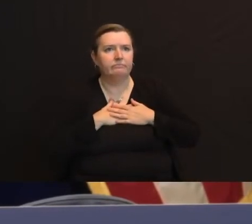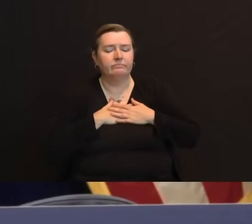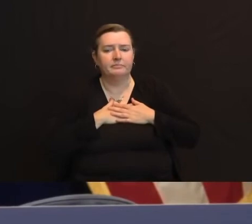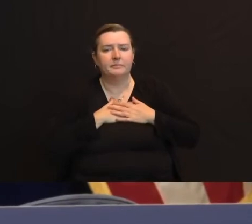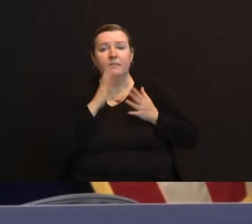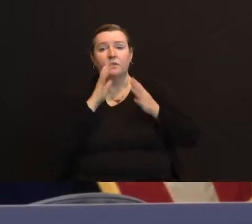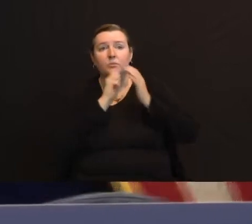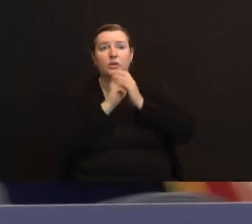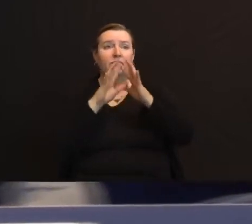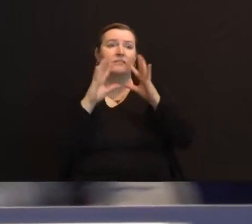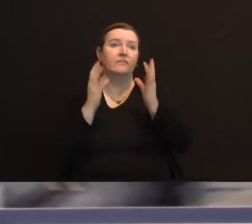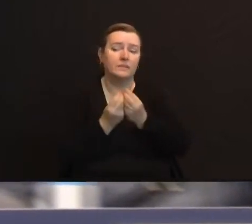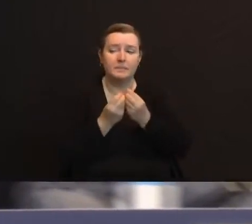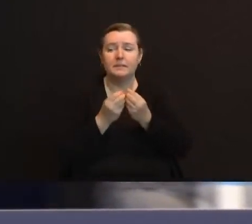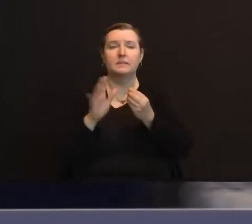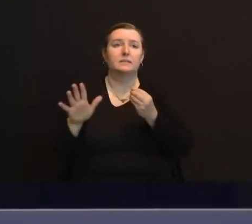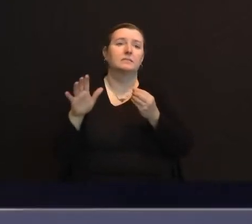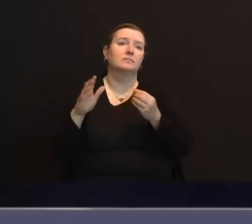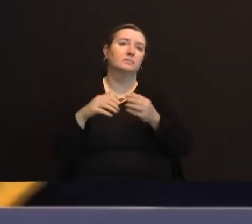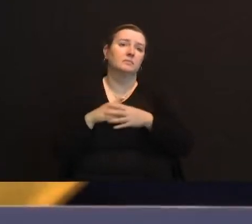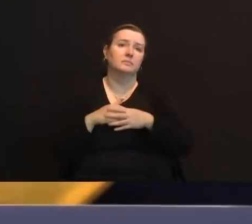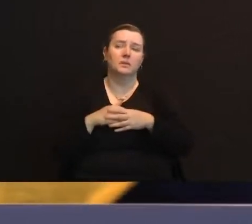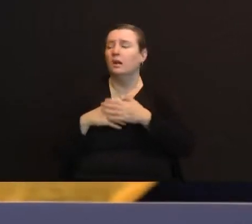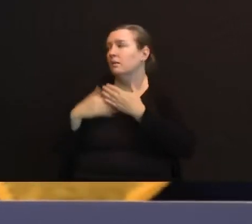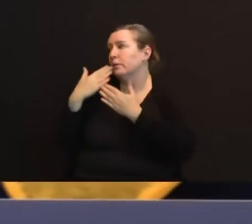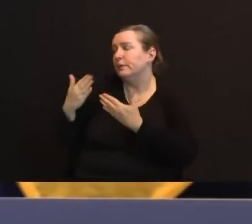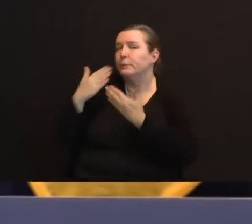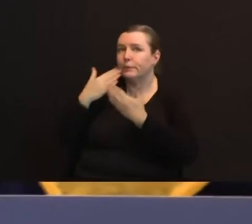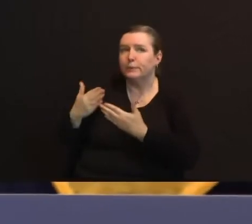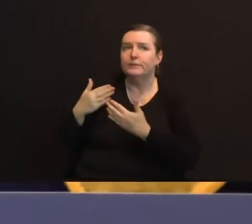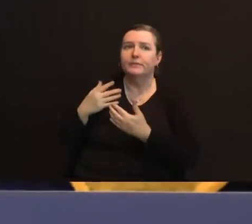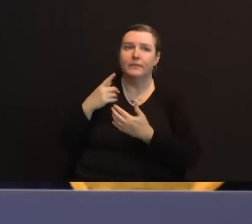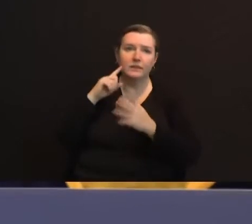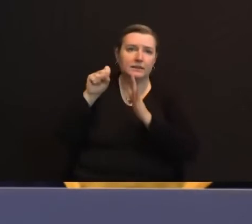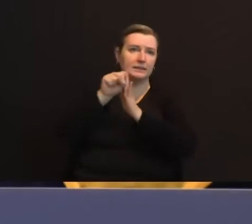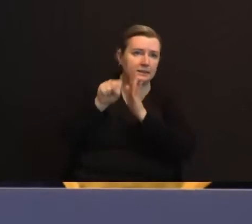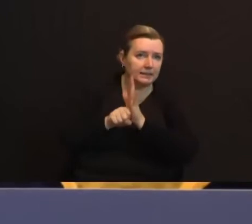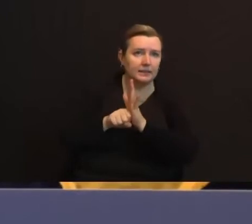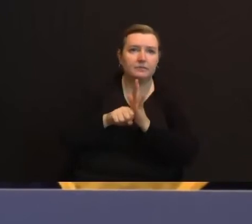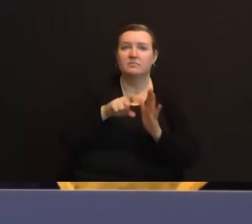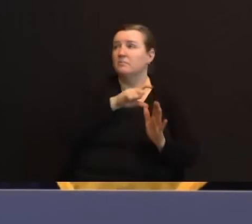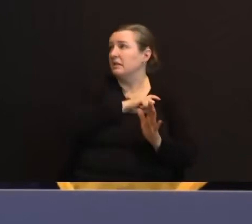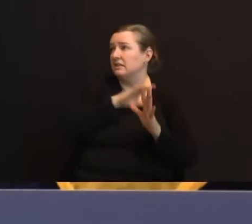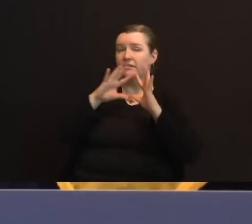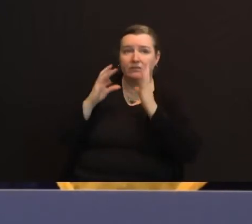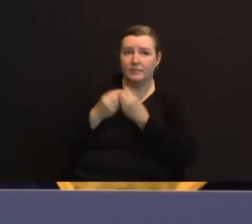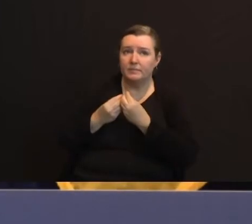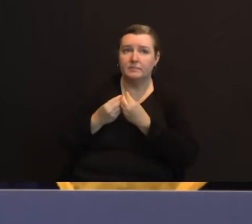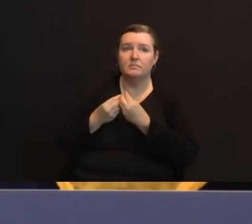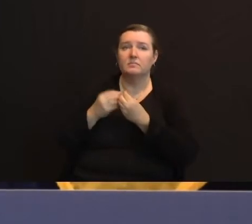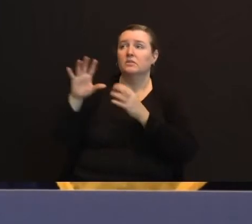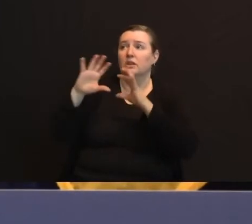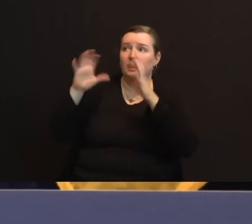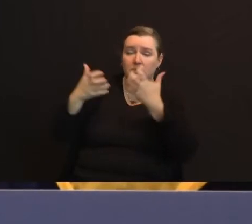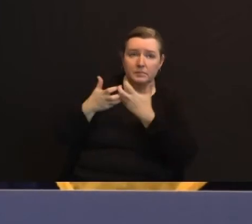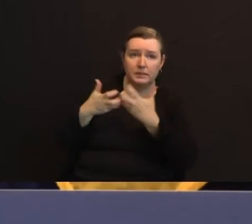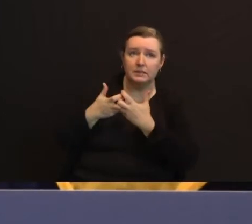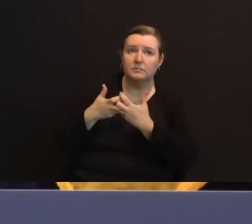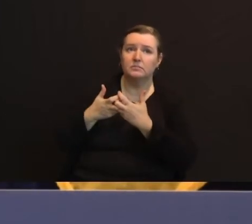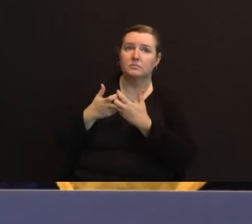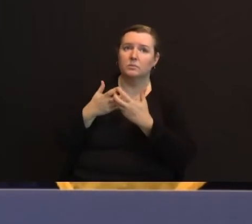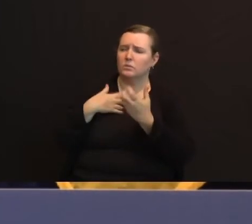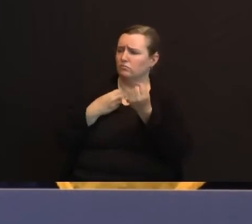and his family. To you and everybody in the State Police family, especially in that class, especially his family. We are here for you. We